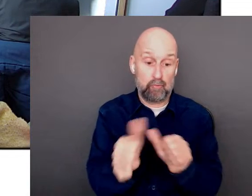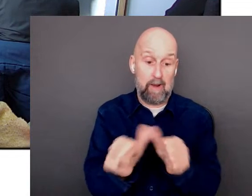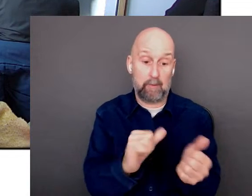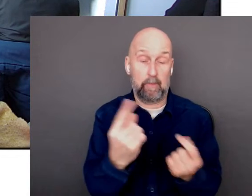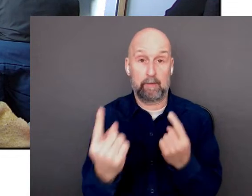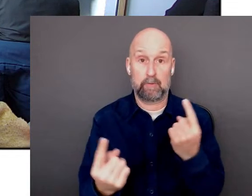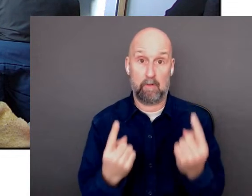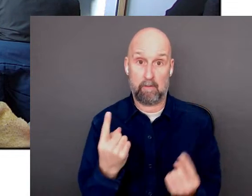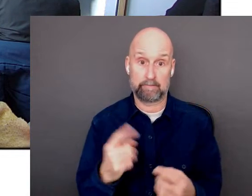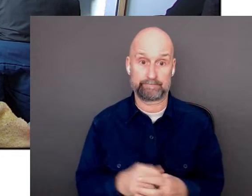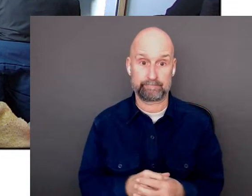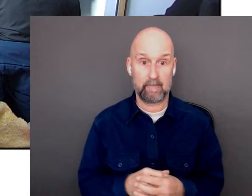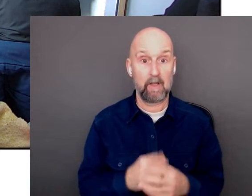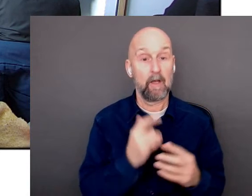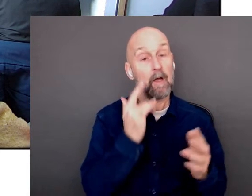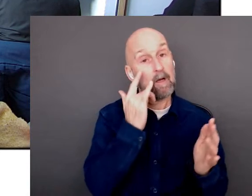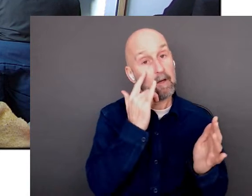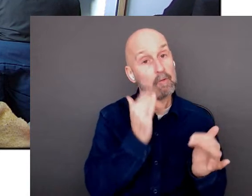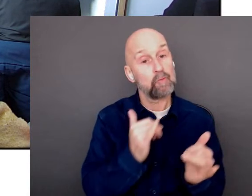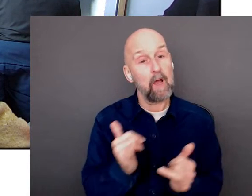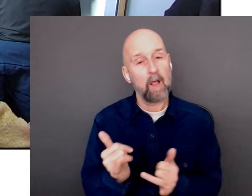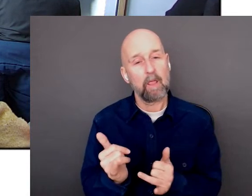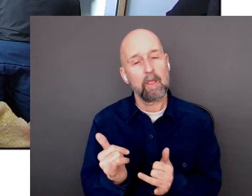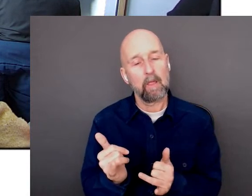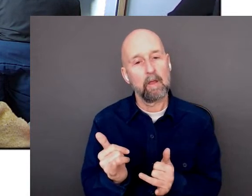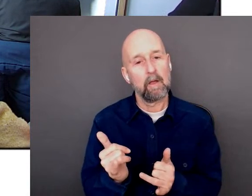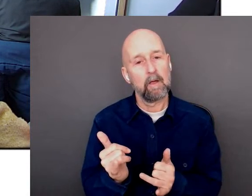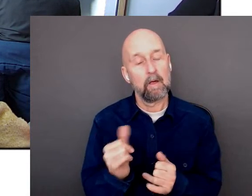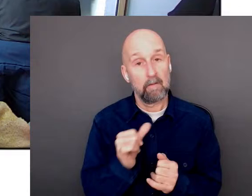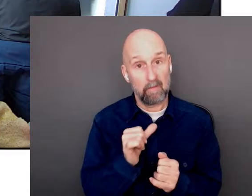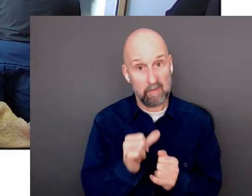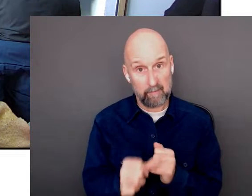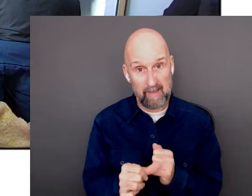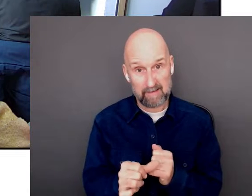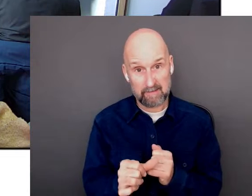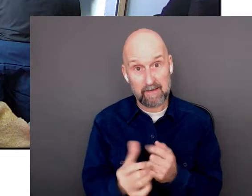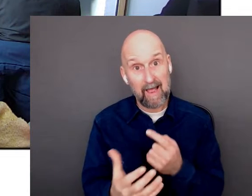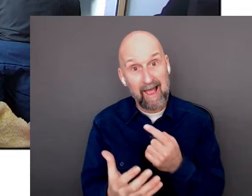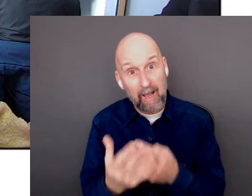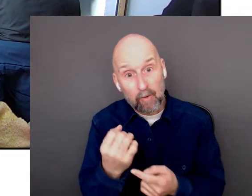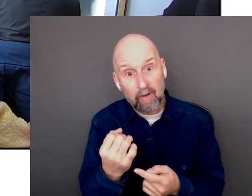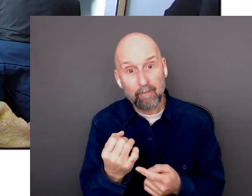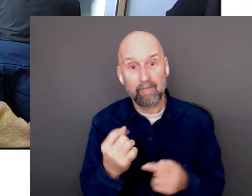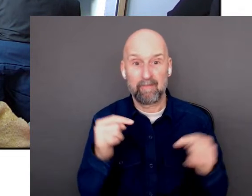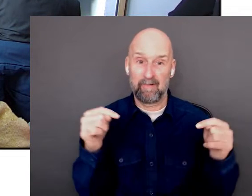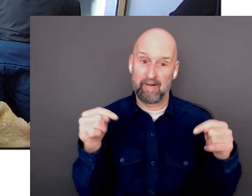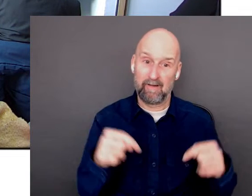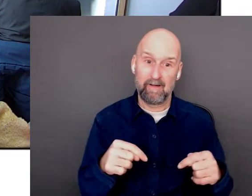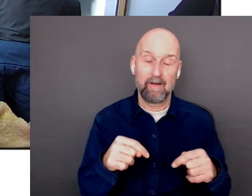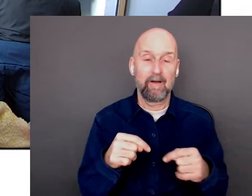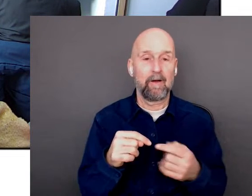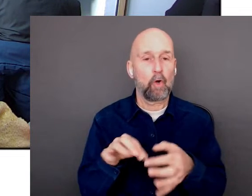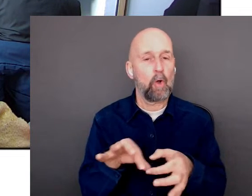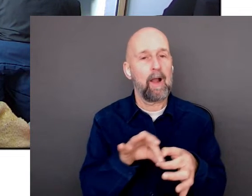was a try. I wouldn't say it was the best outcome for this type of like collective experience, but